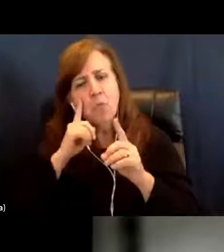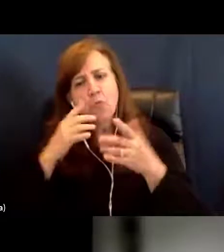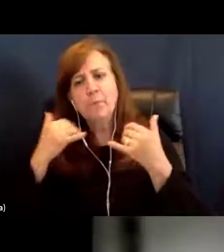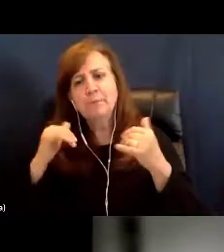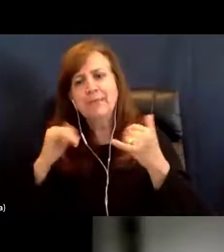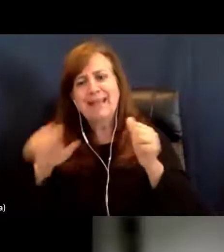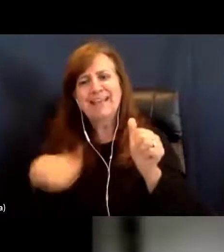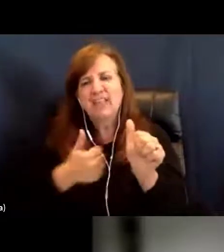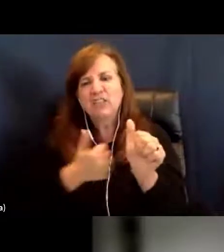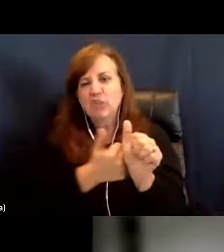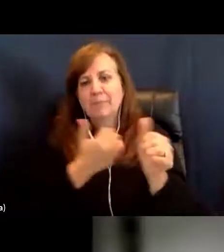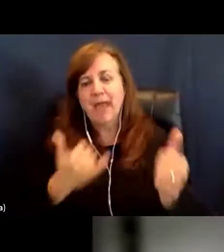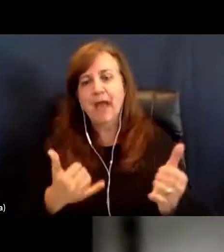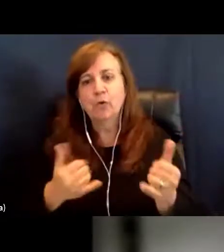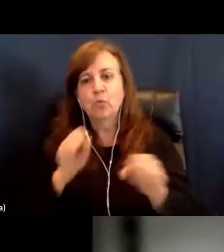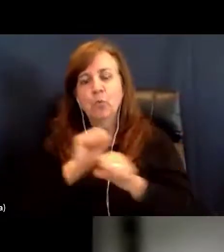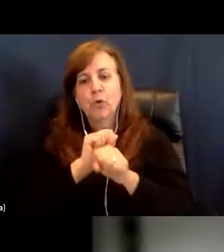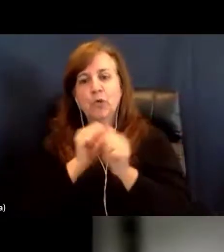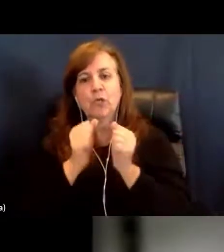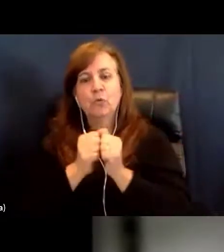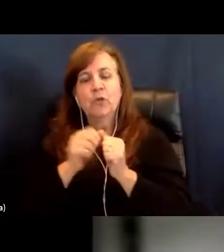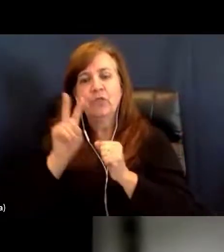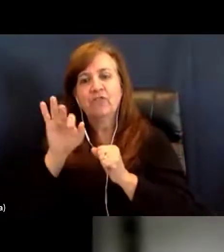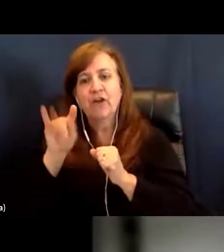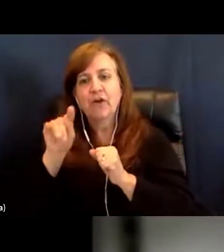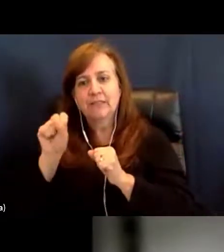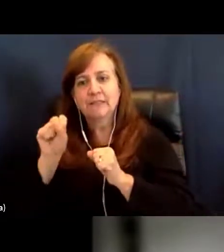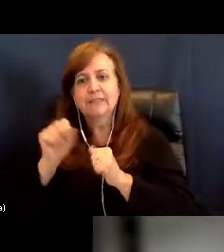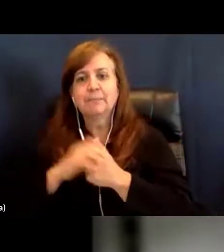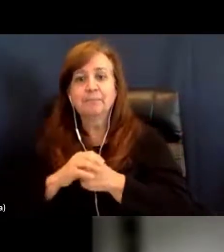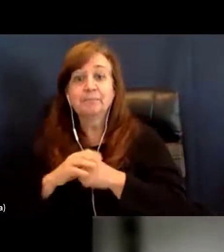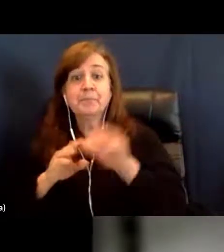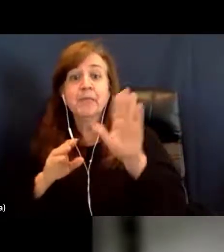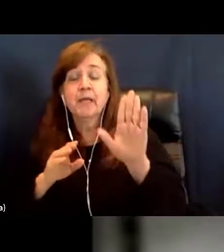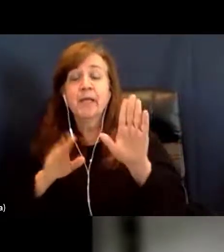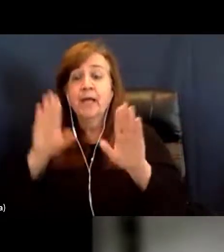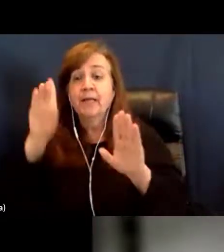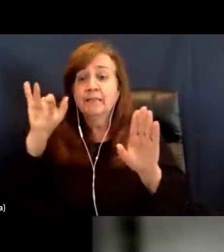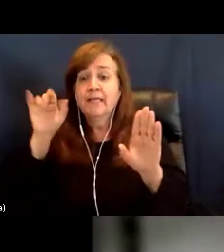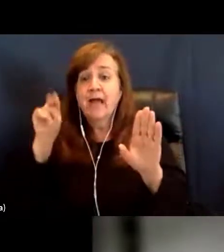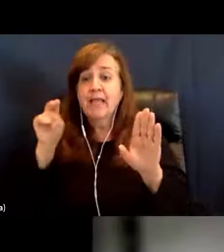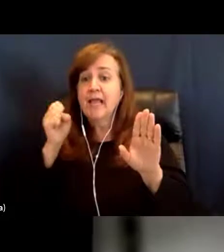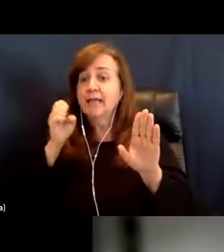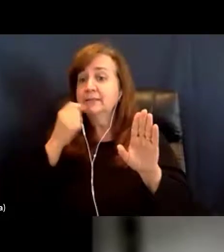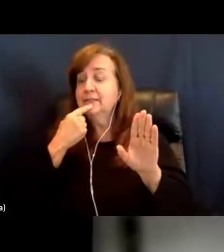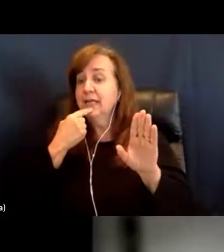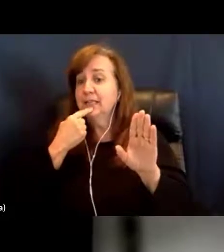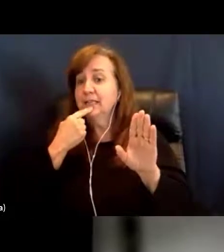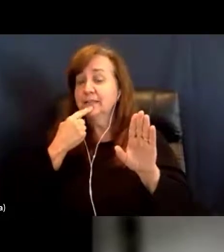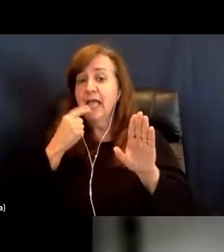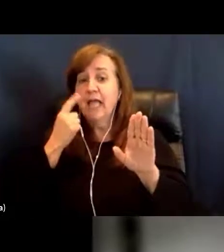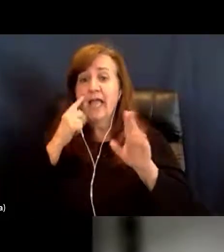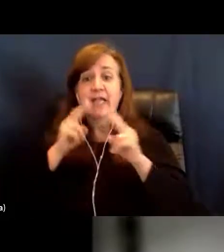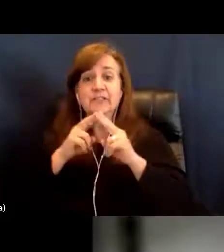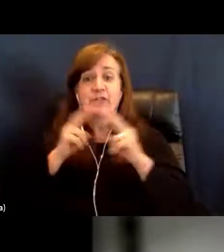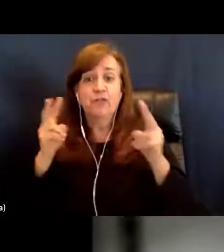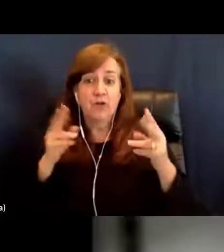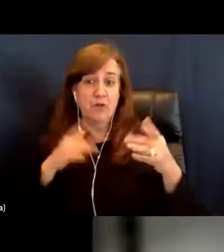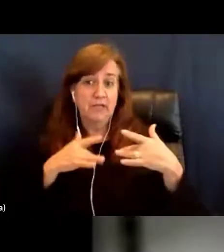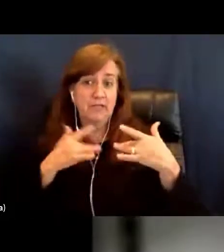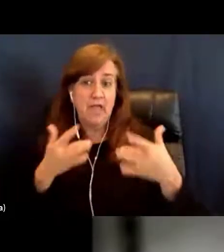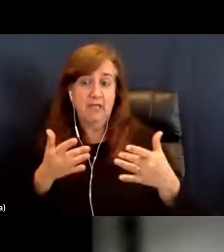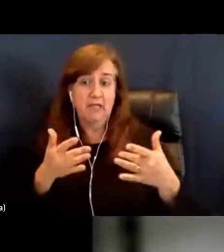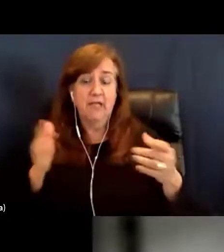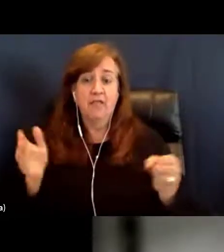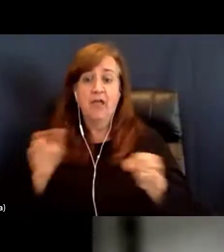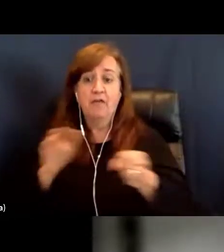variants are being worked out within boosters. Diane points points out that it's very likely that full